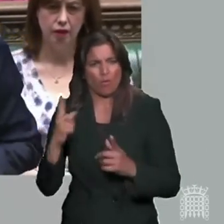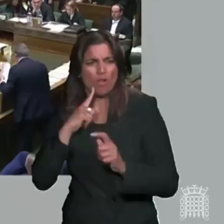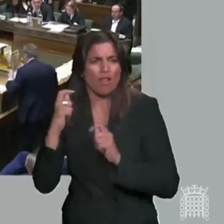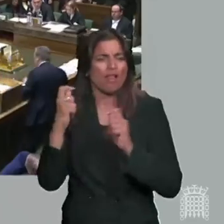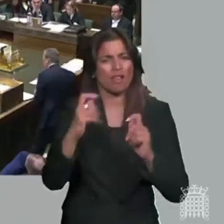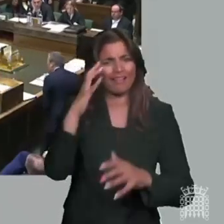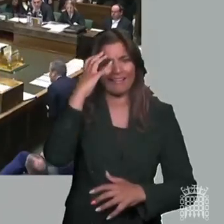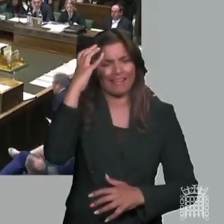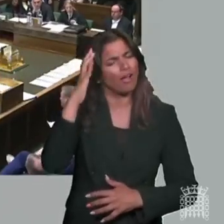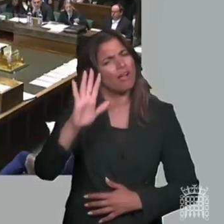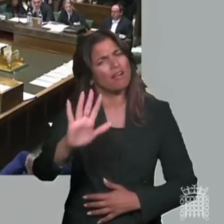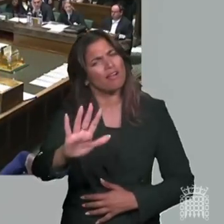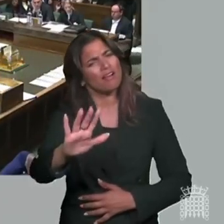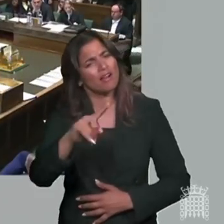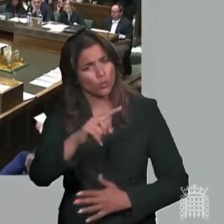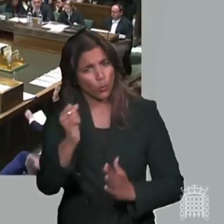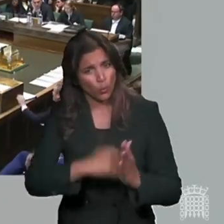it?